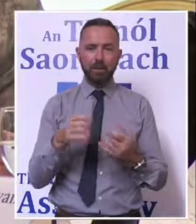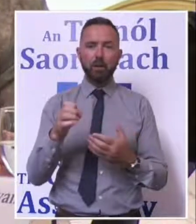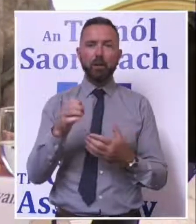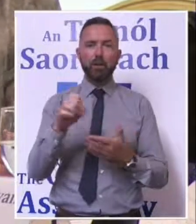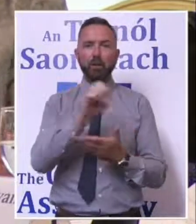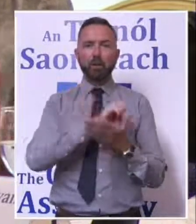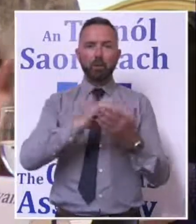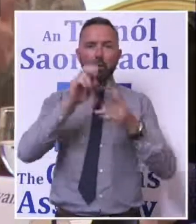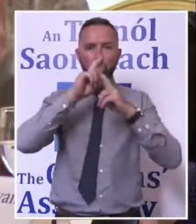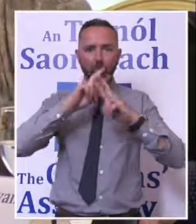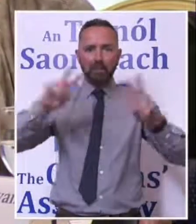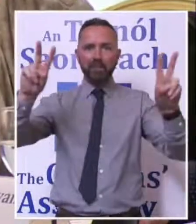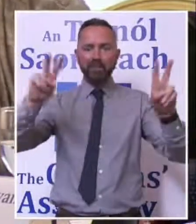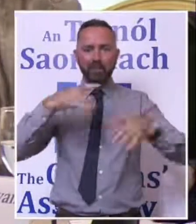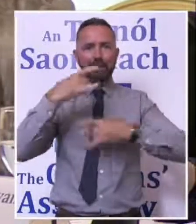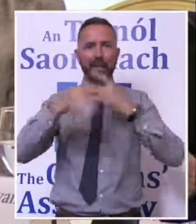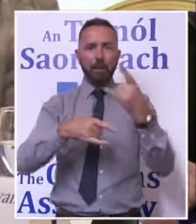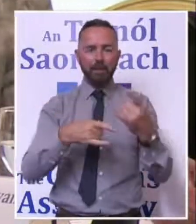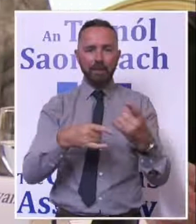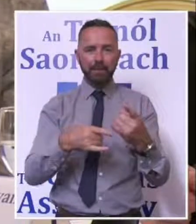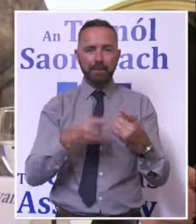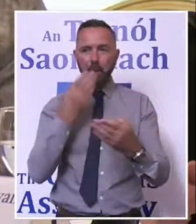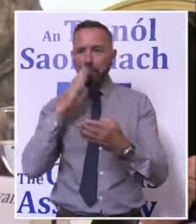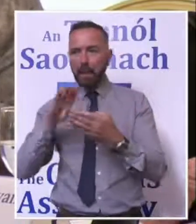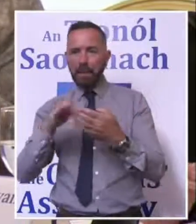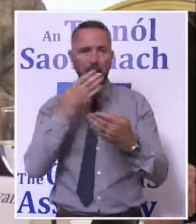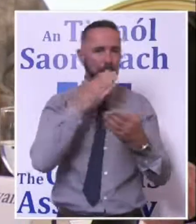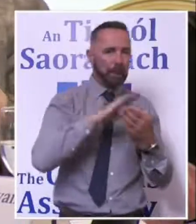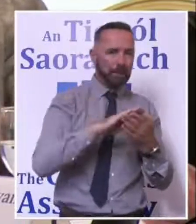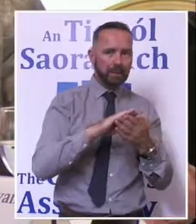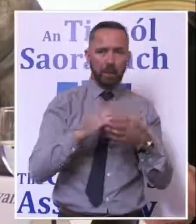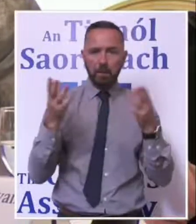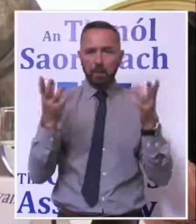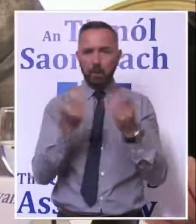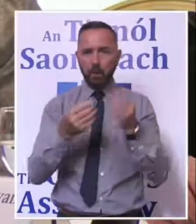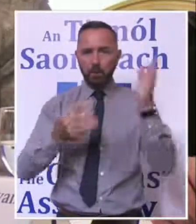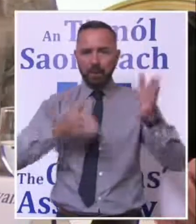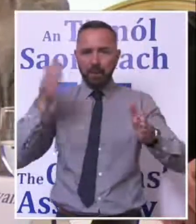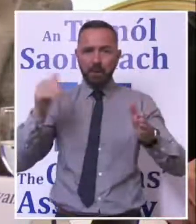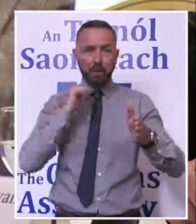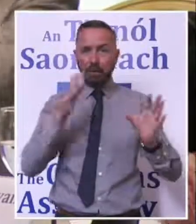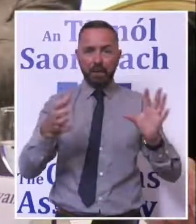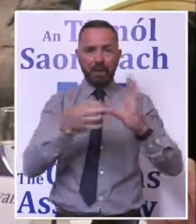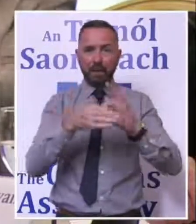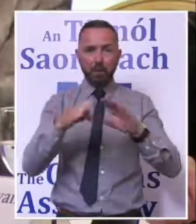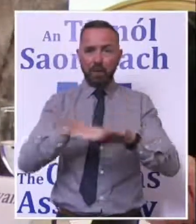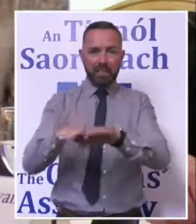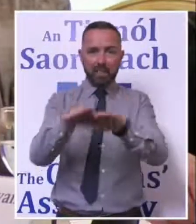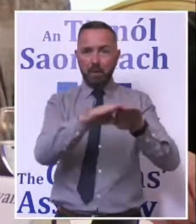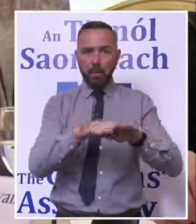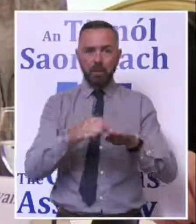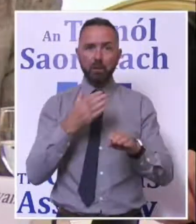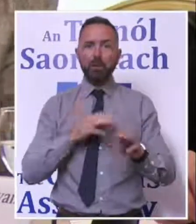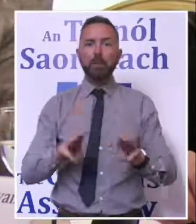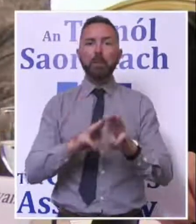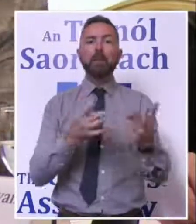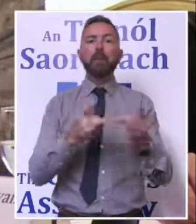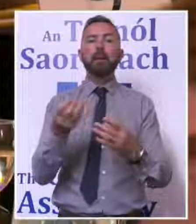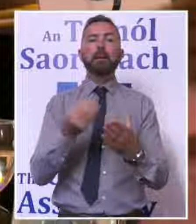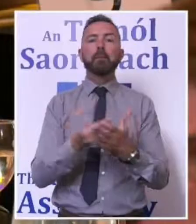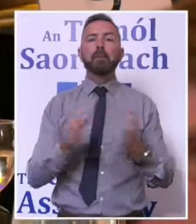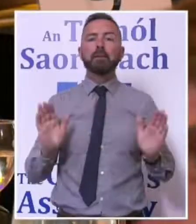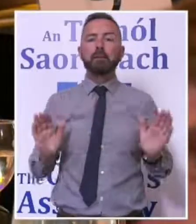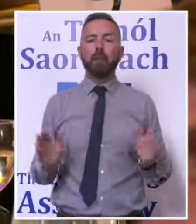Eurovision, so on. It's not linked to democracy, but there are people making money out of it.